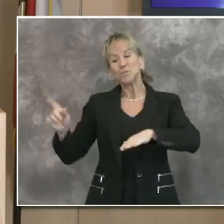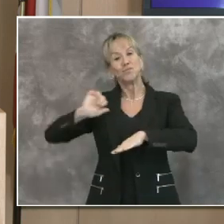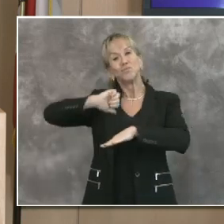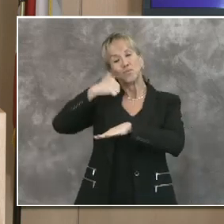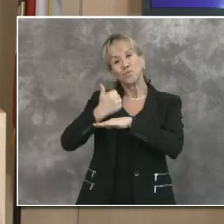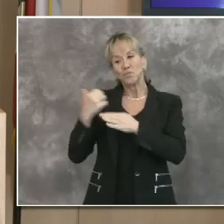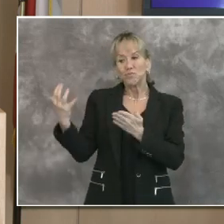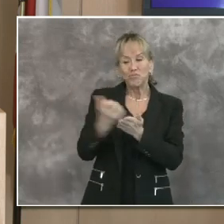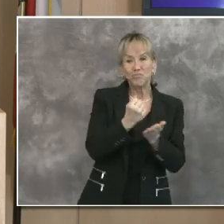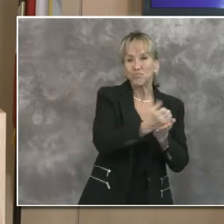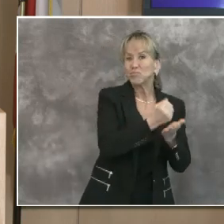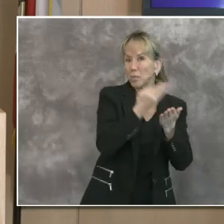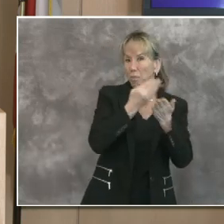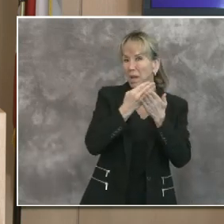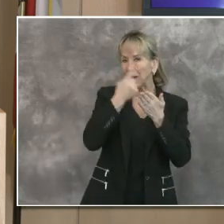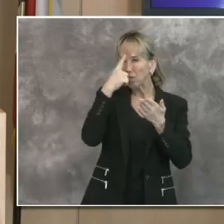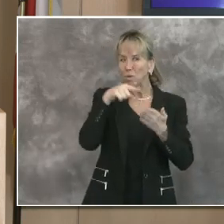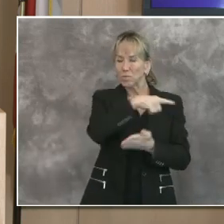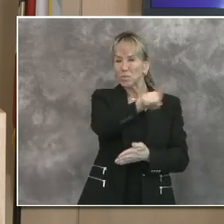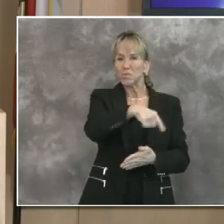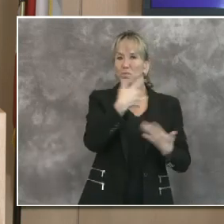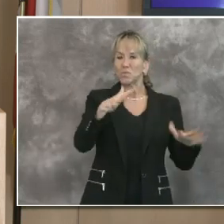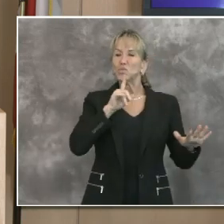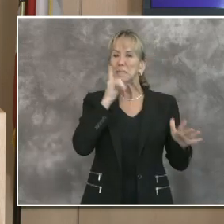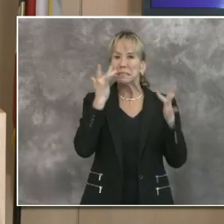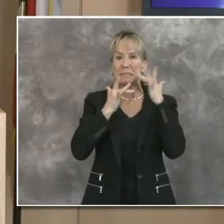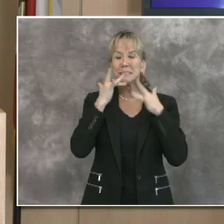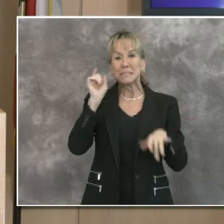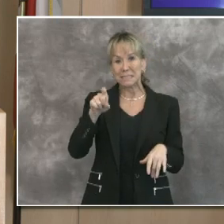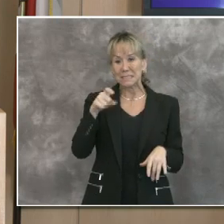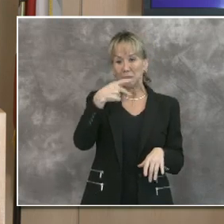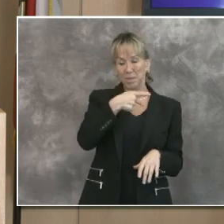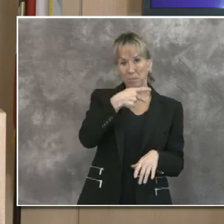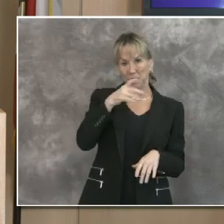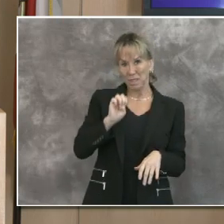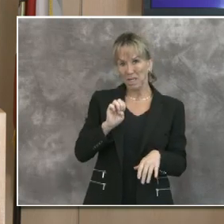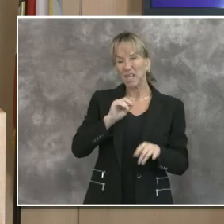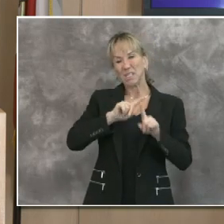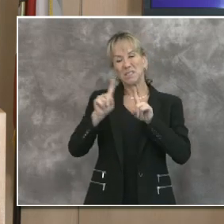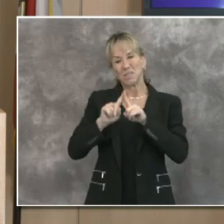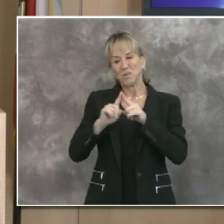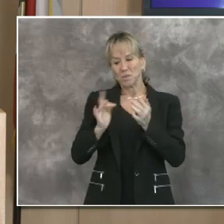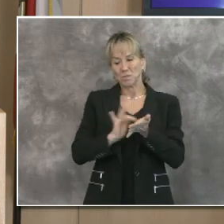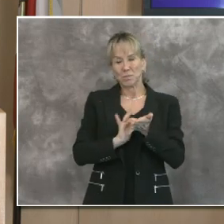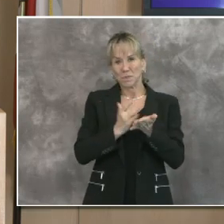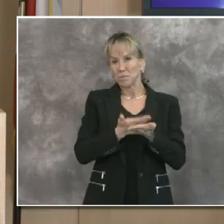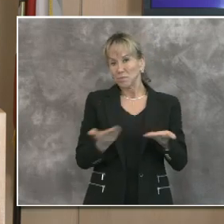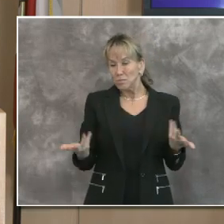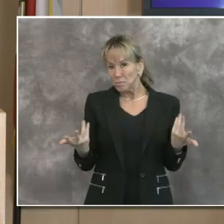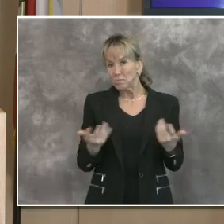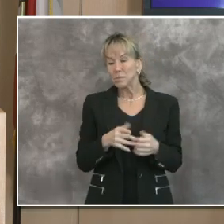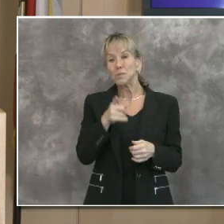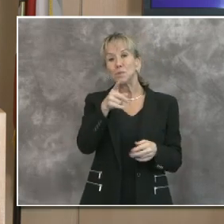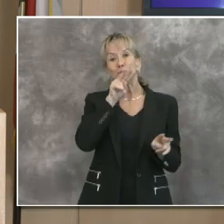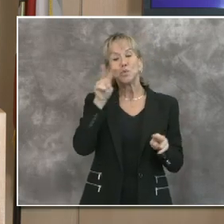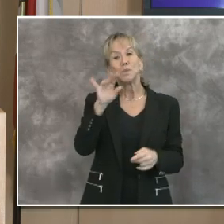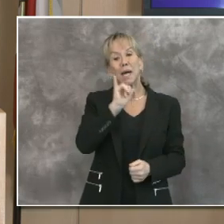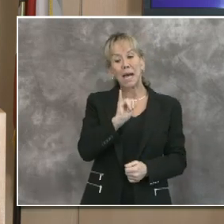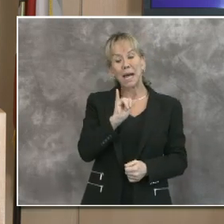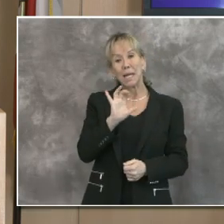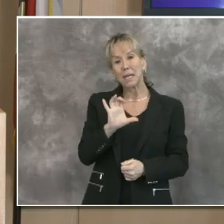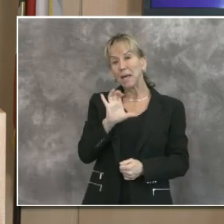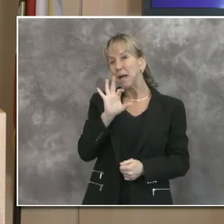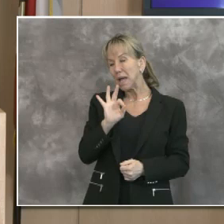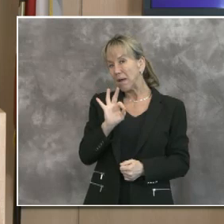for much-needed personal protective equipment and medical supplies. To help, you can visit